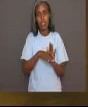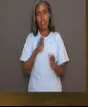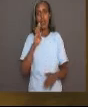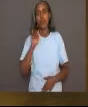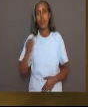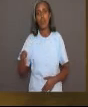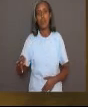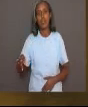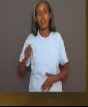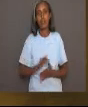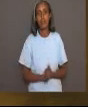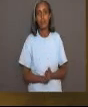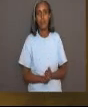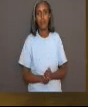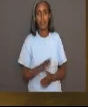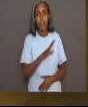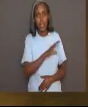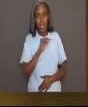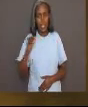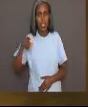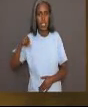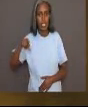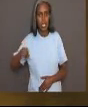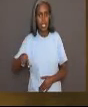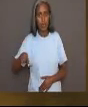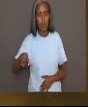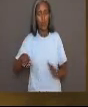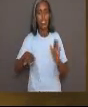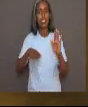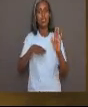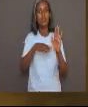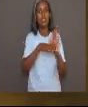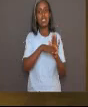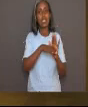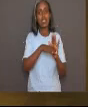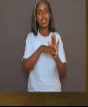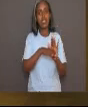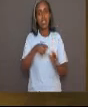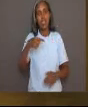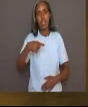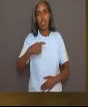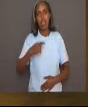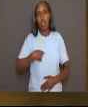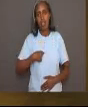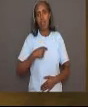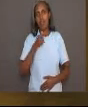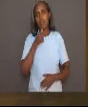P, and Q will represent "I am wet."